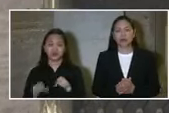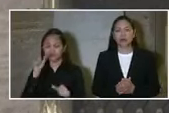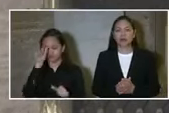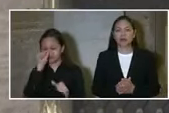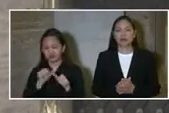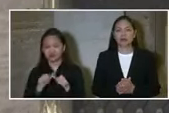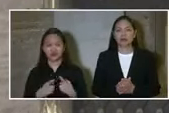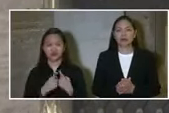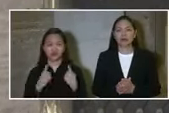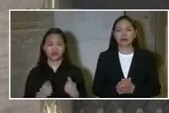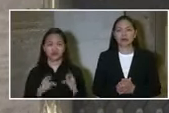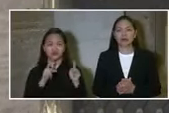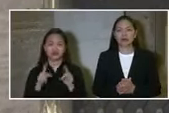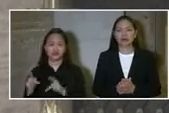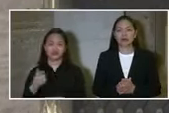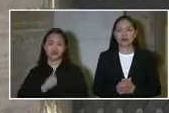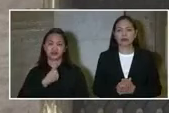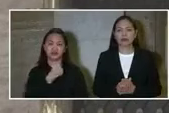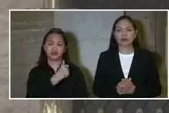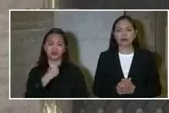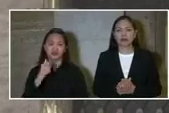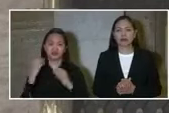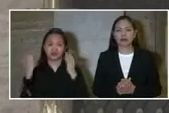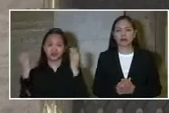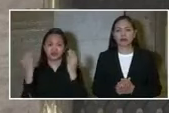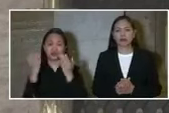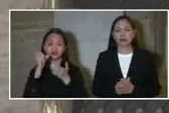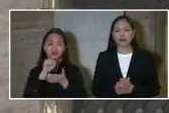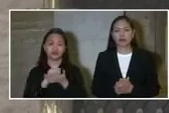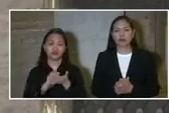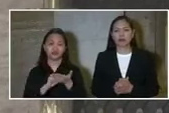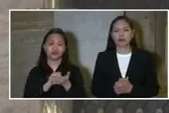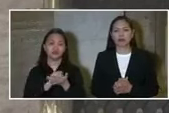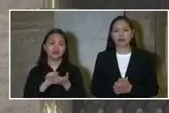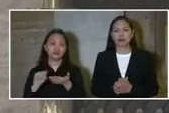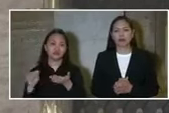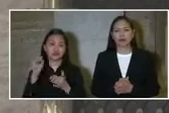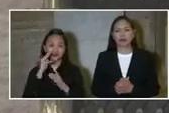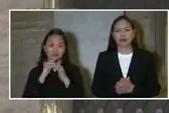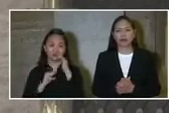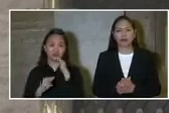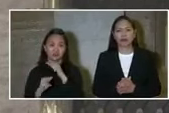our sins and so prepare ourselves to celebrate the sacred mysteries.